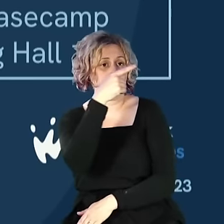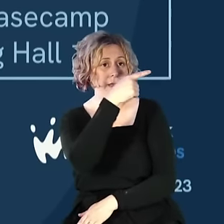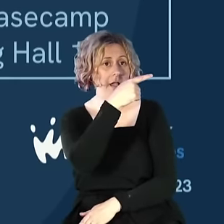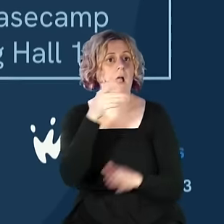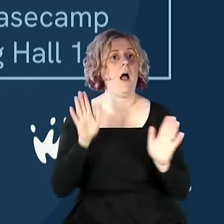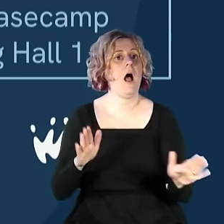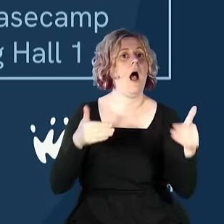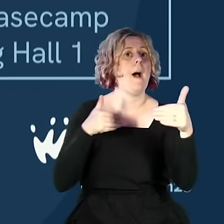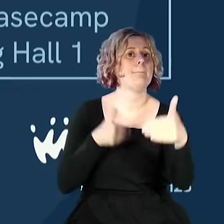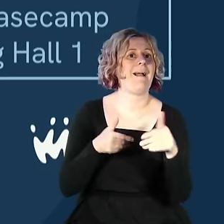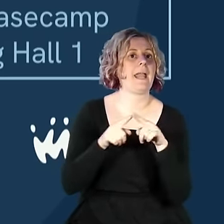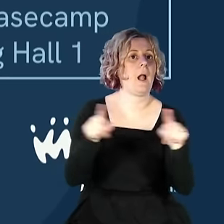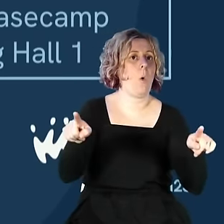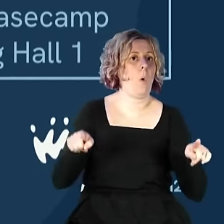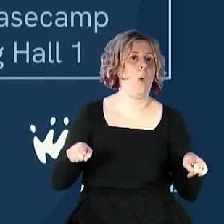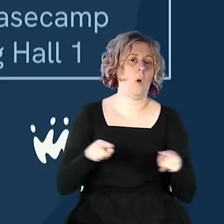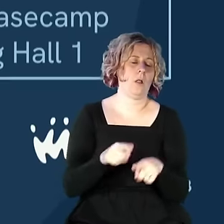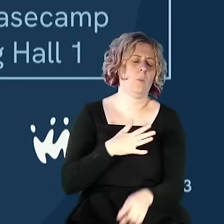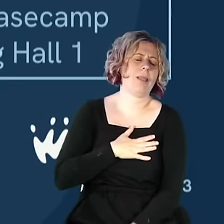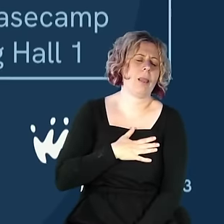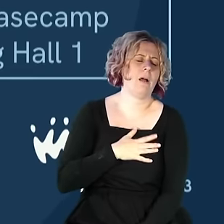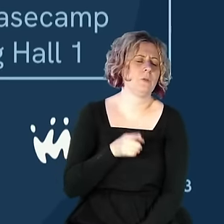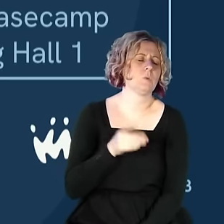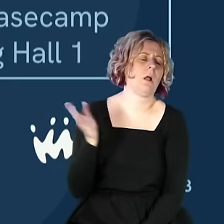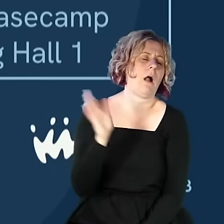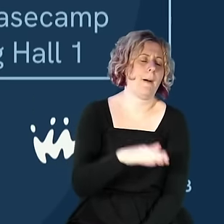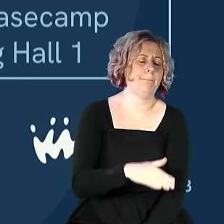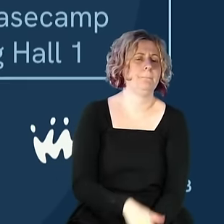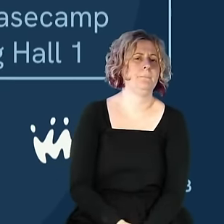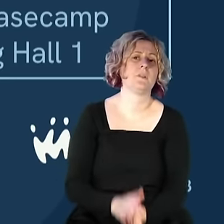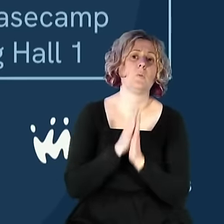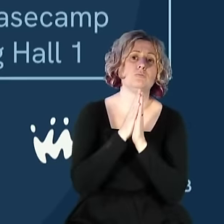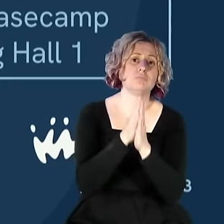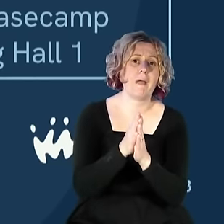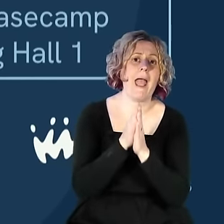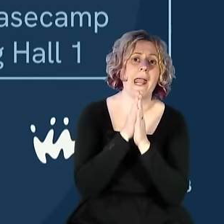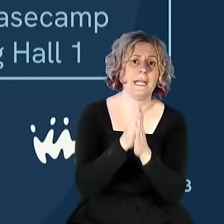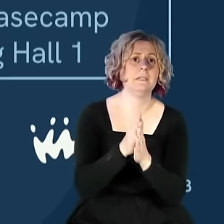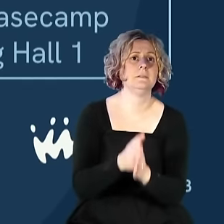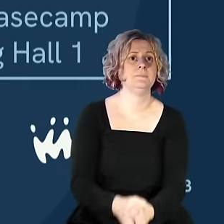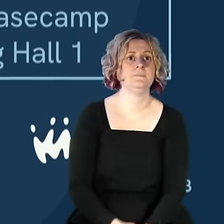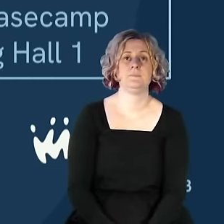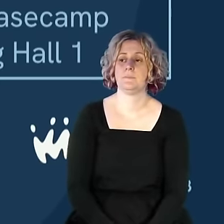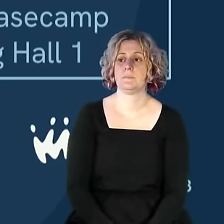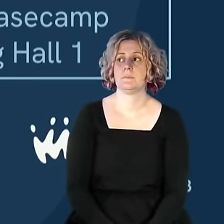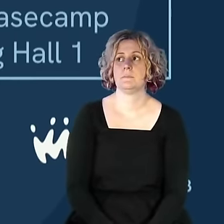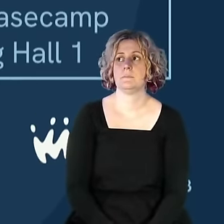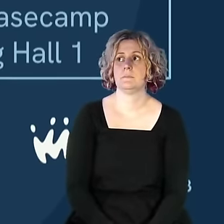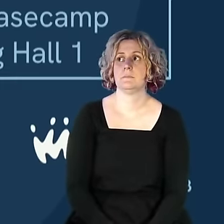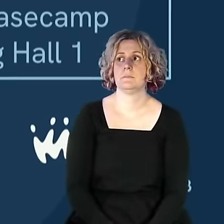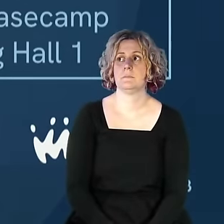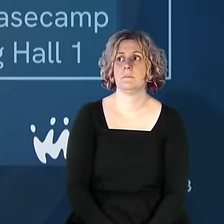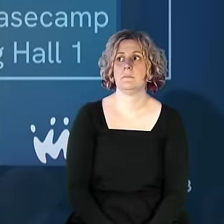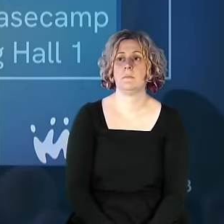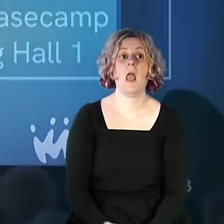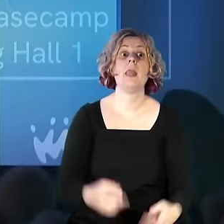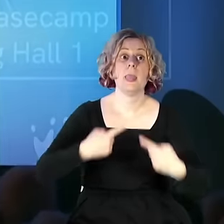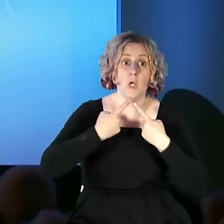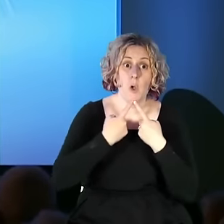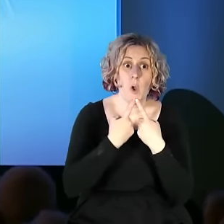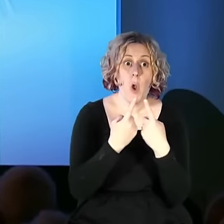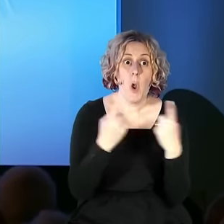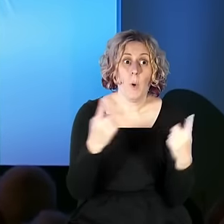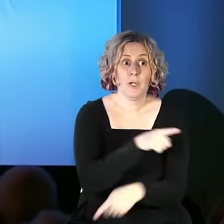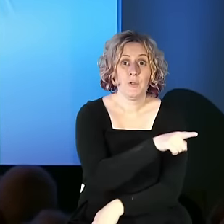to see you. So pray. Pray with somebody. And now, the notice you have all been